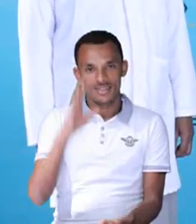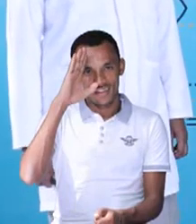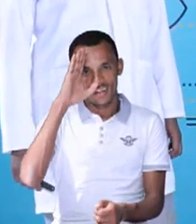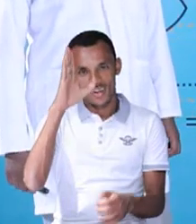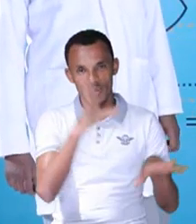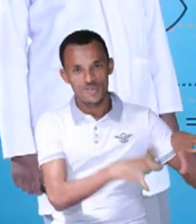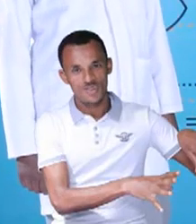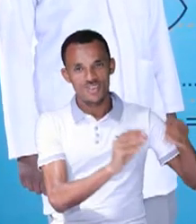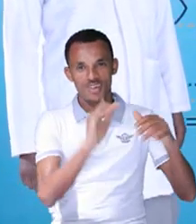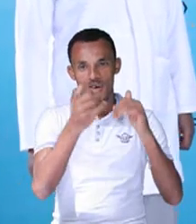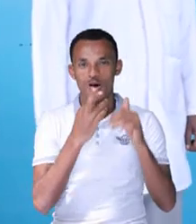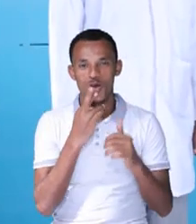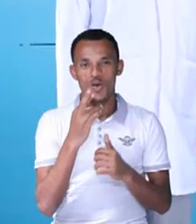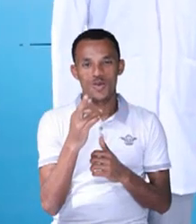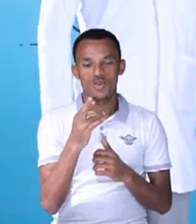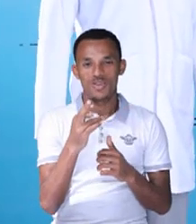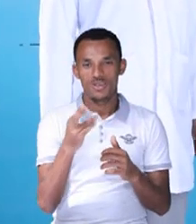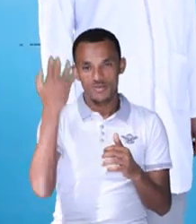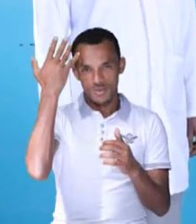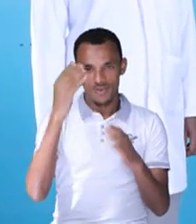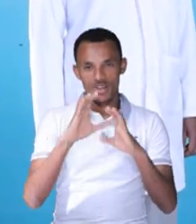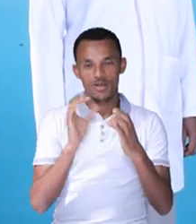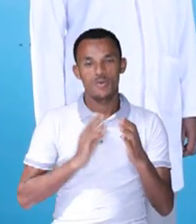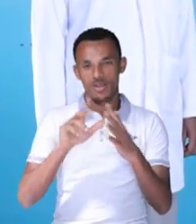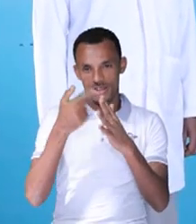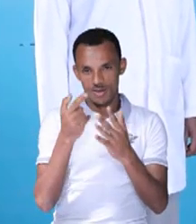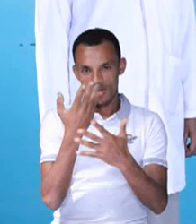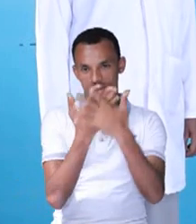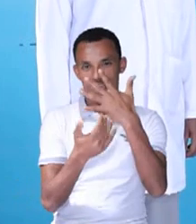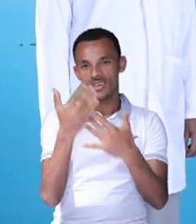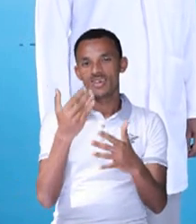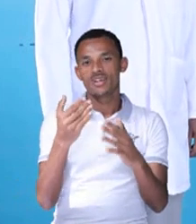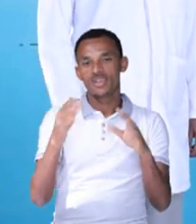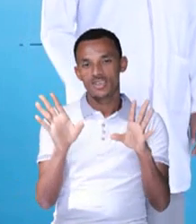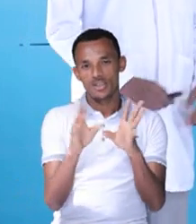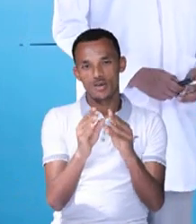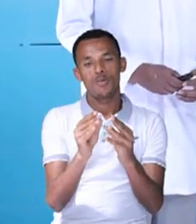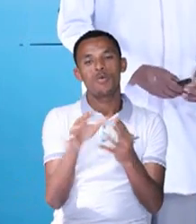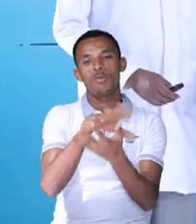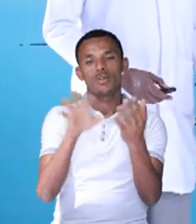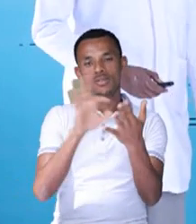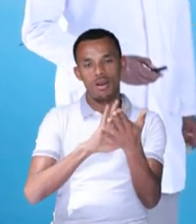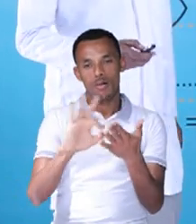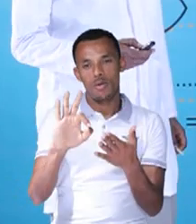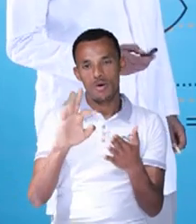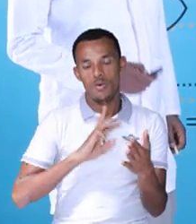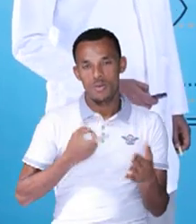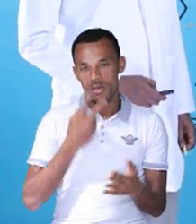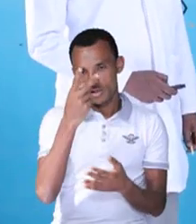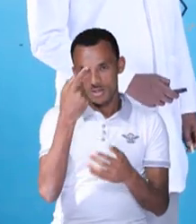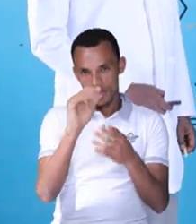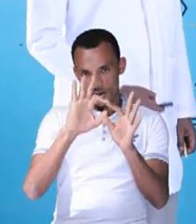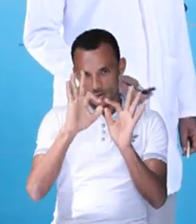Hello students, how are you? In the previous class we have started to discuss on the set of complex numbers. We have seen what is